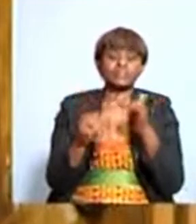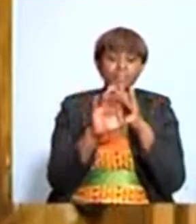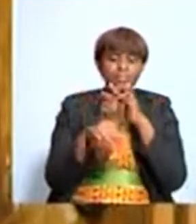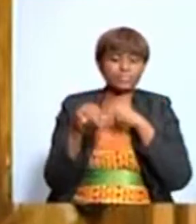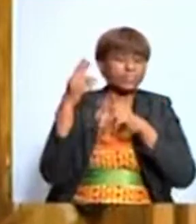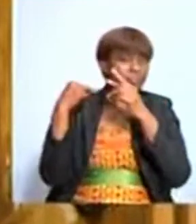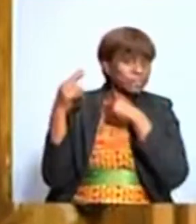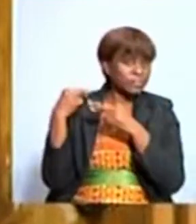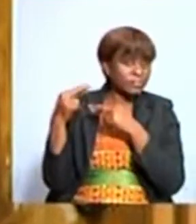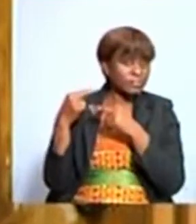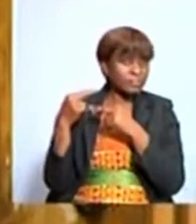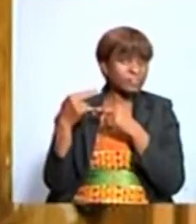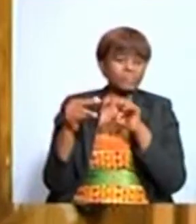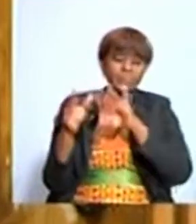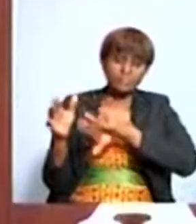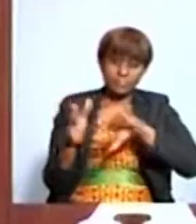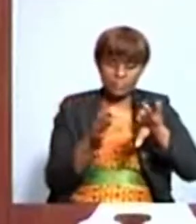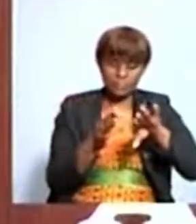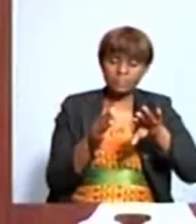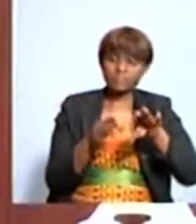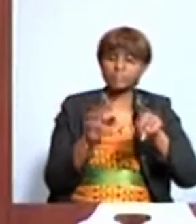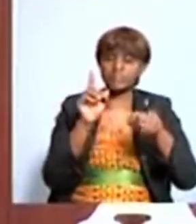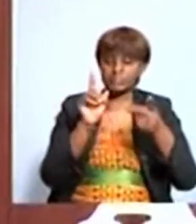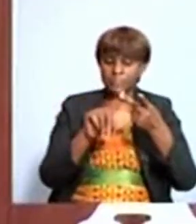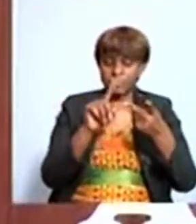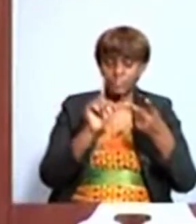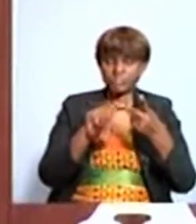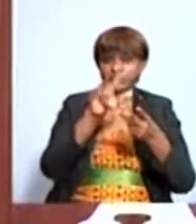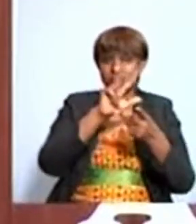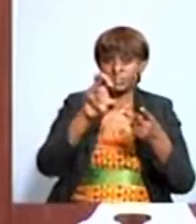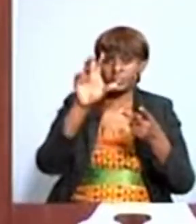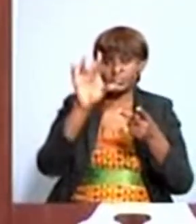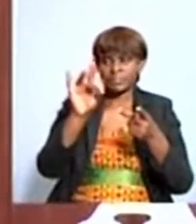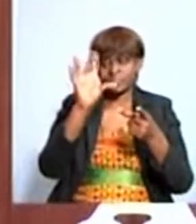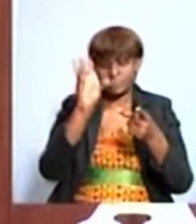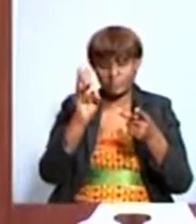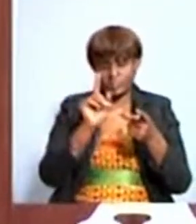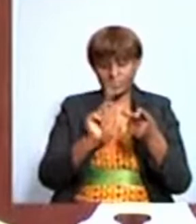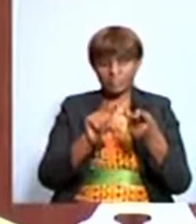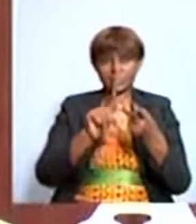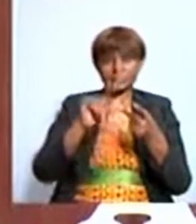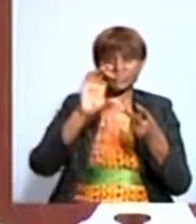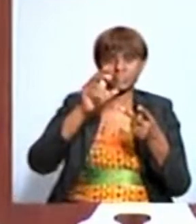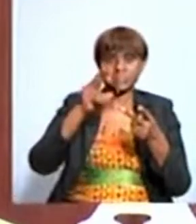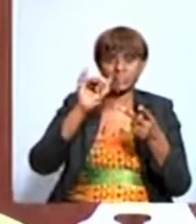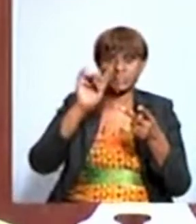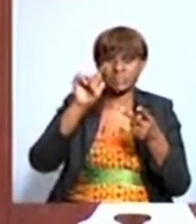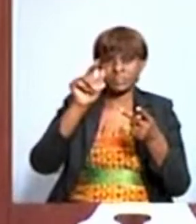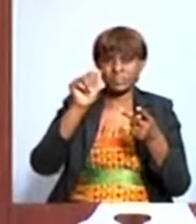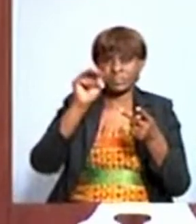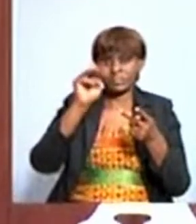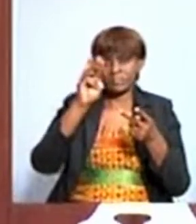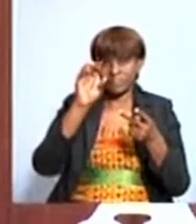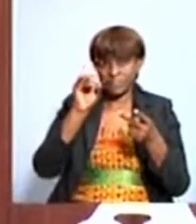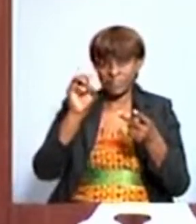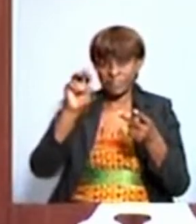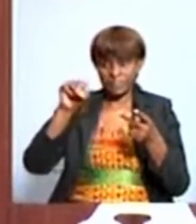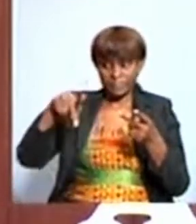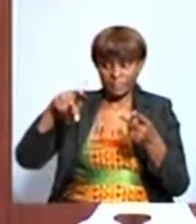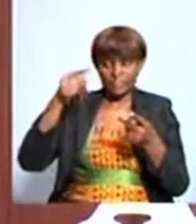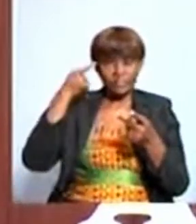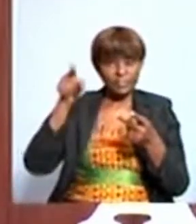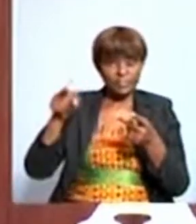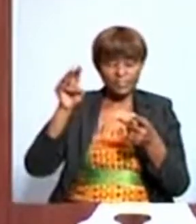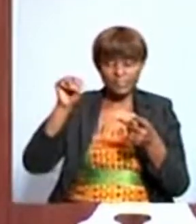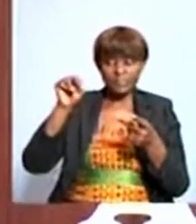review. And question 386 came from Chitambo, Member of Parliament, Mr. Mtale, and this question was